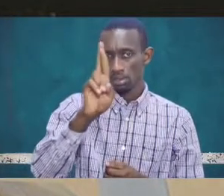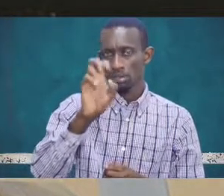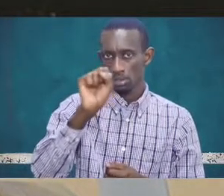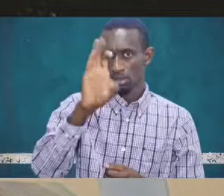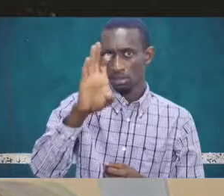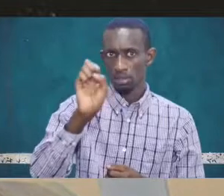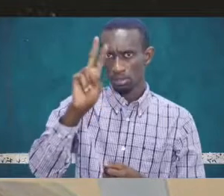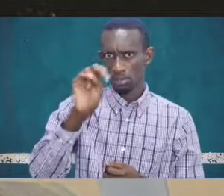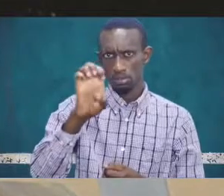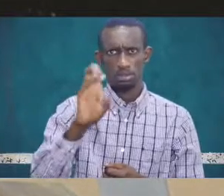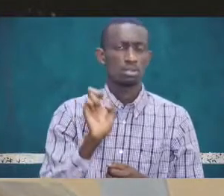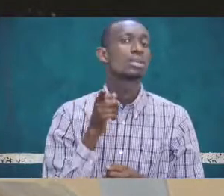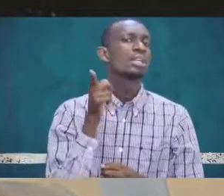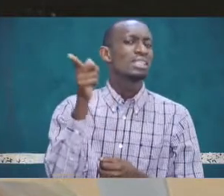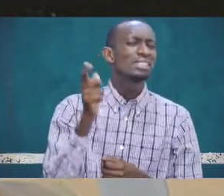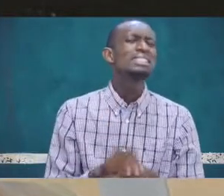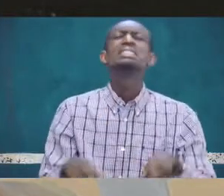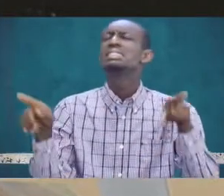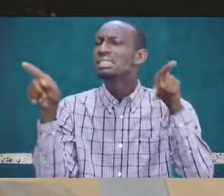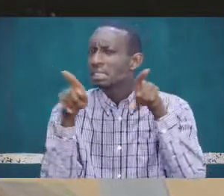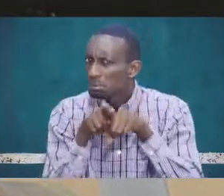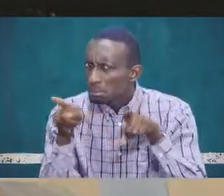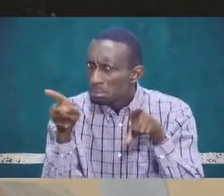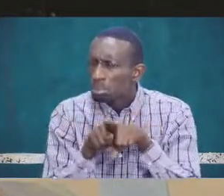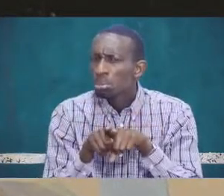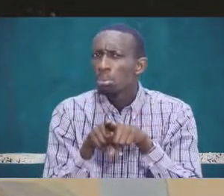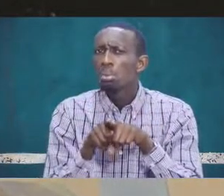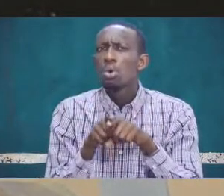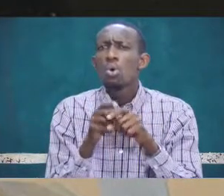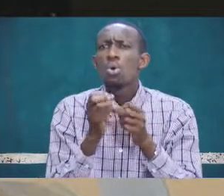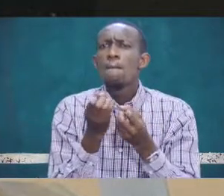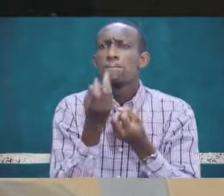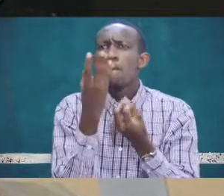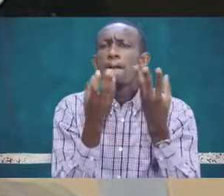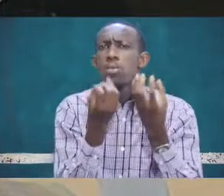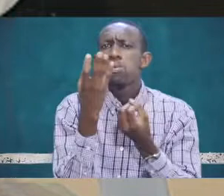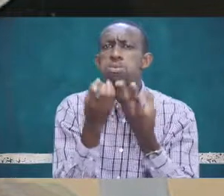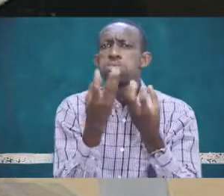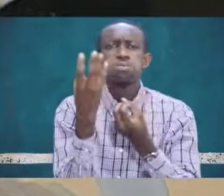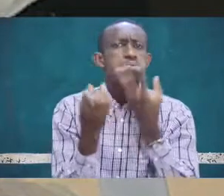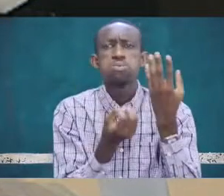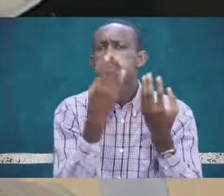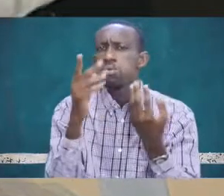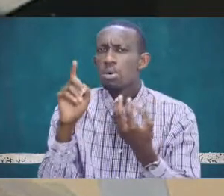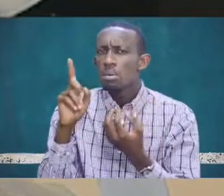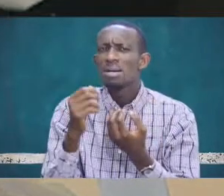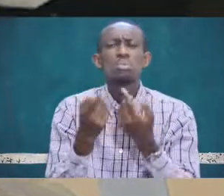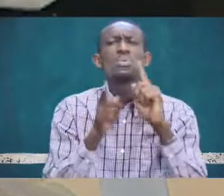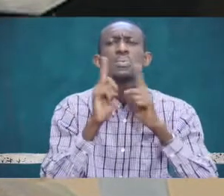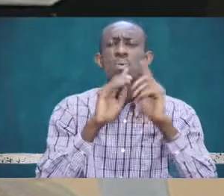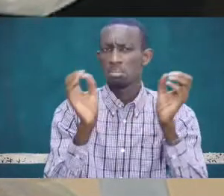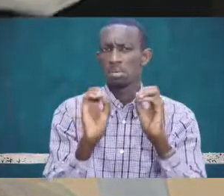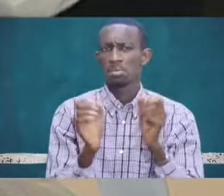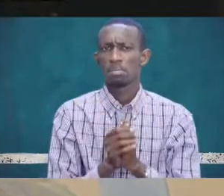is the same as the bubbles of a colorless gas, or this is hydrogen gas, to be